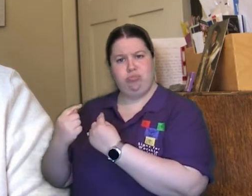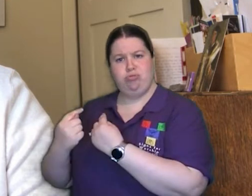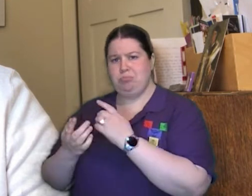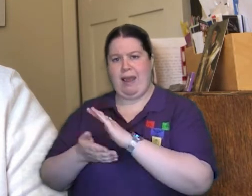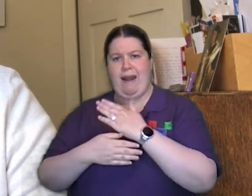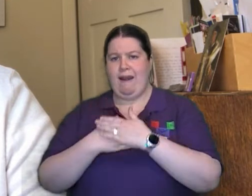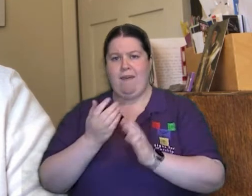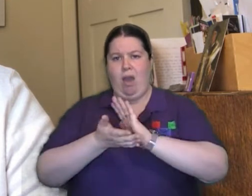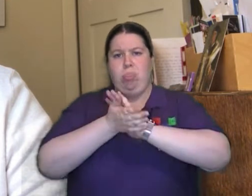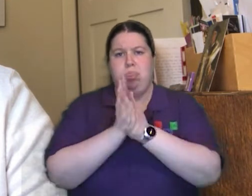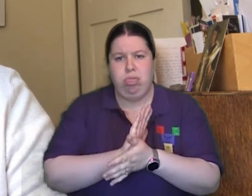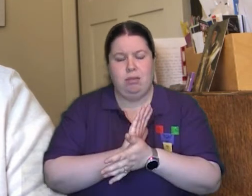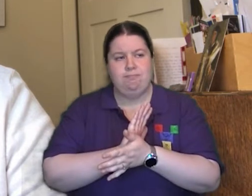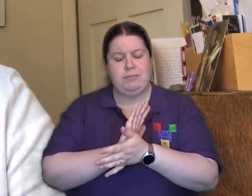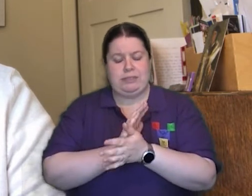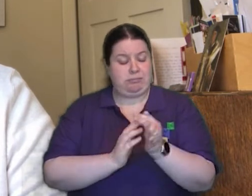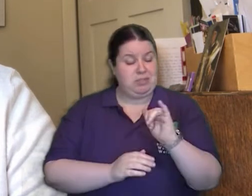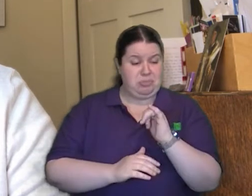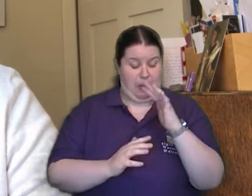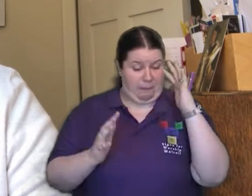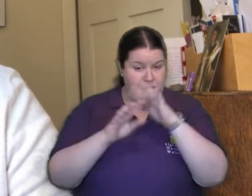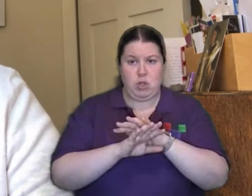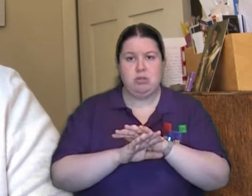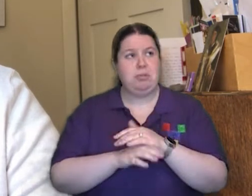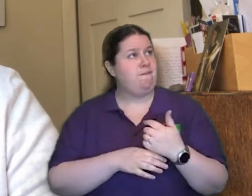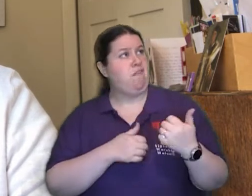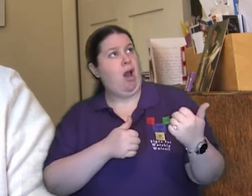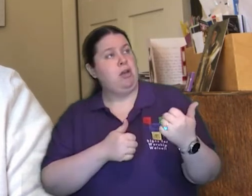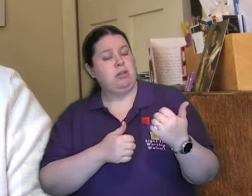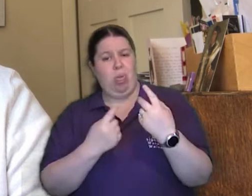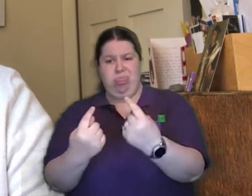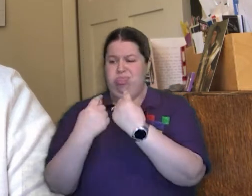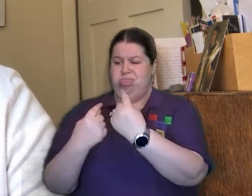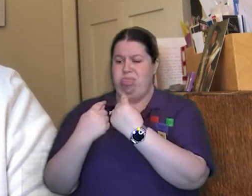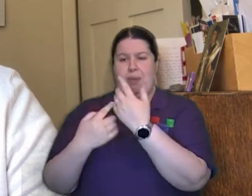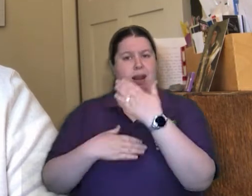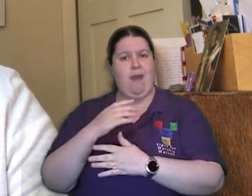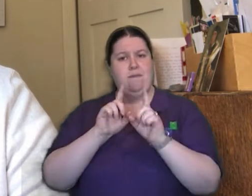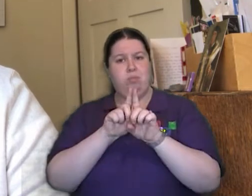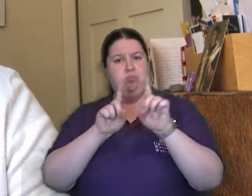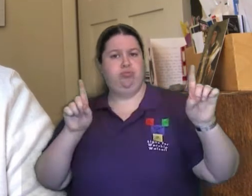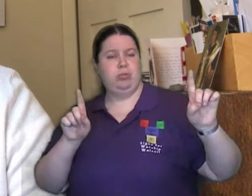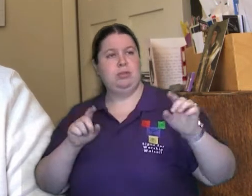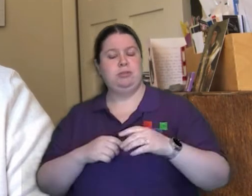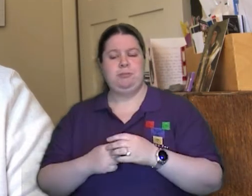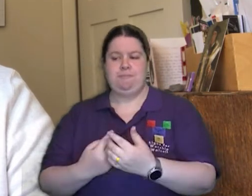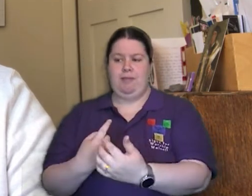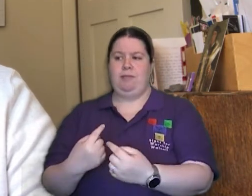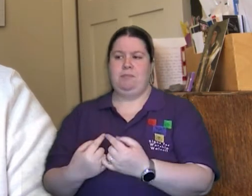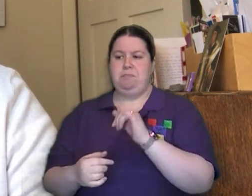side, but not crushed. Perplexed, but not in despair. persecuted but not